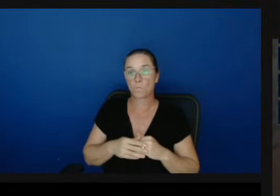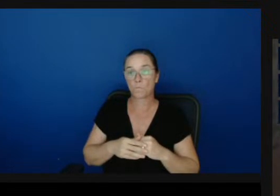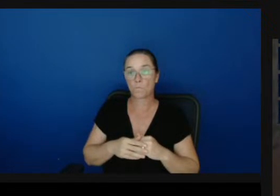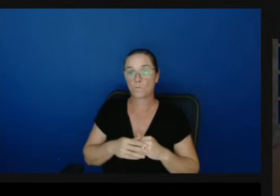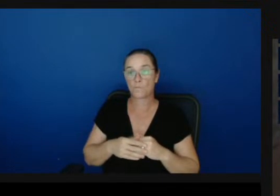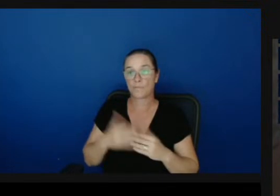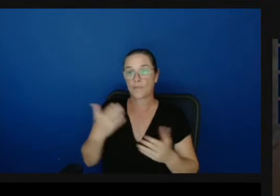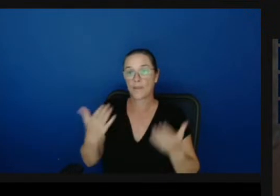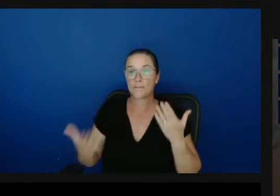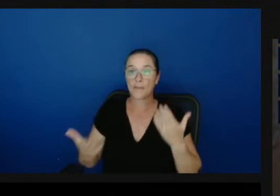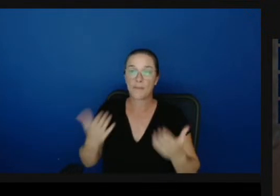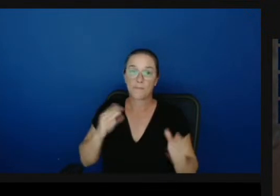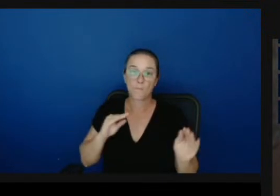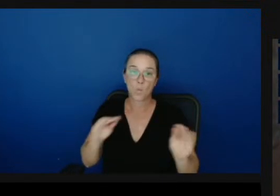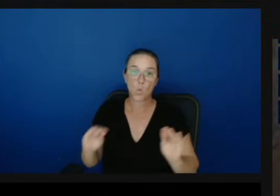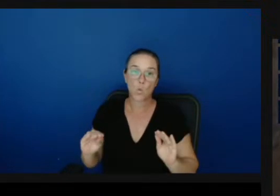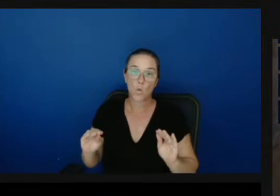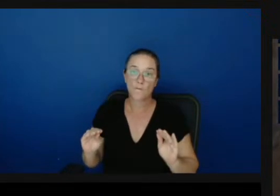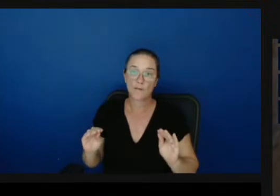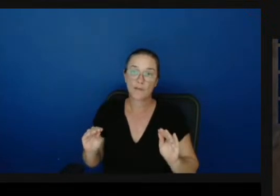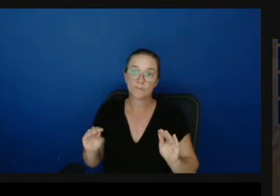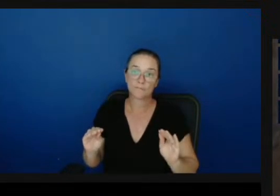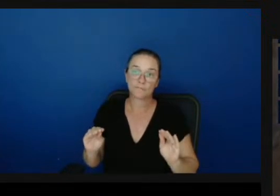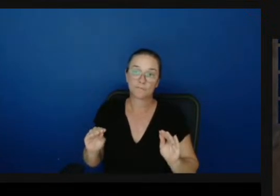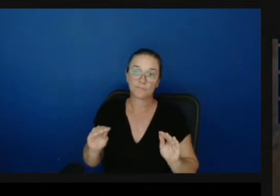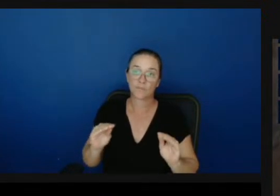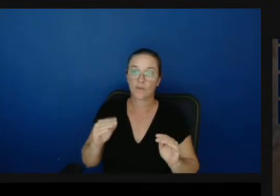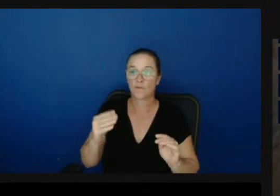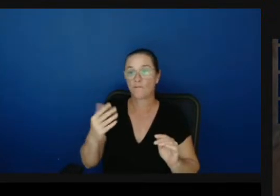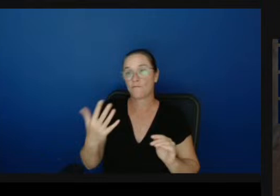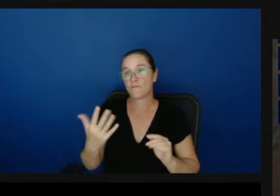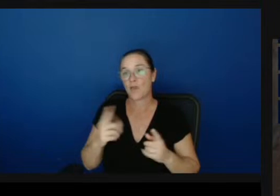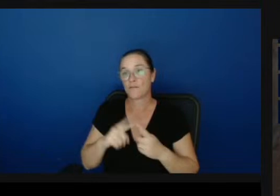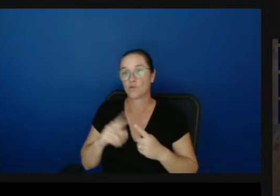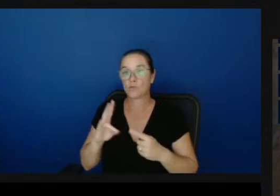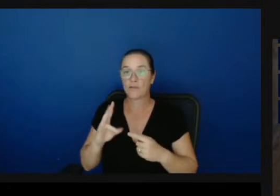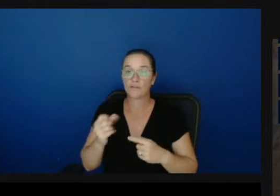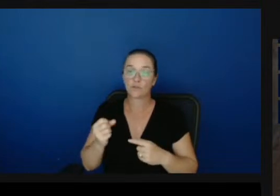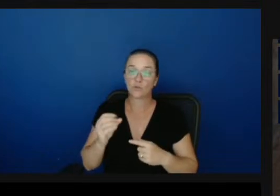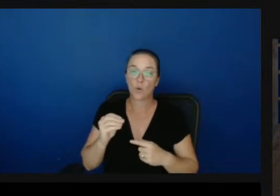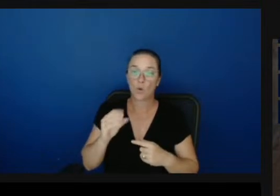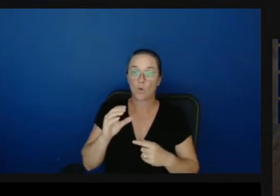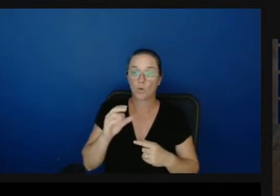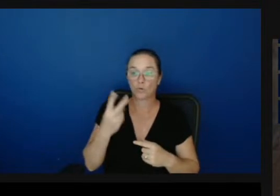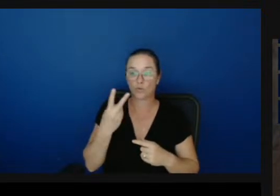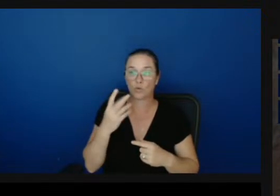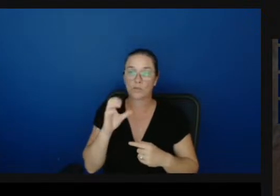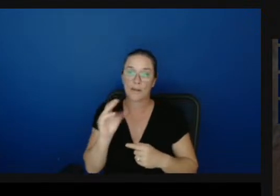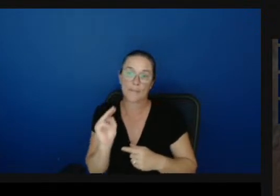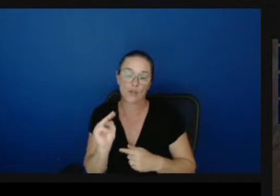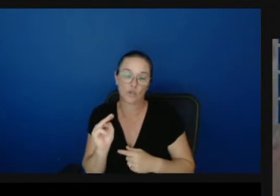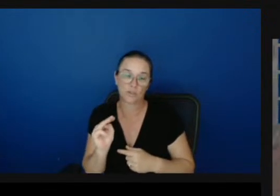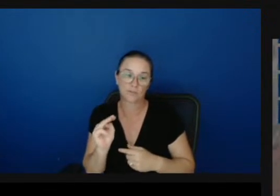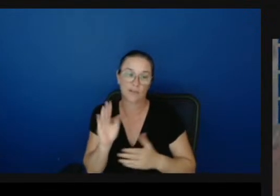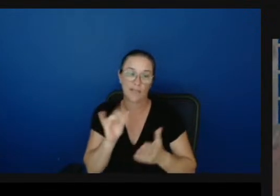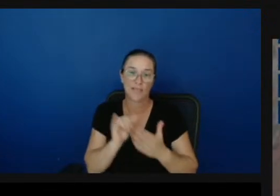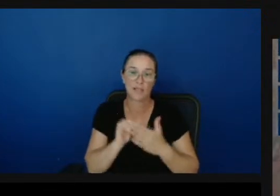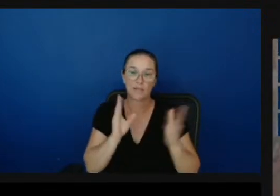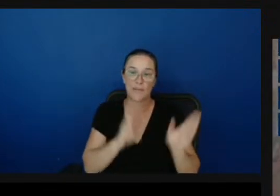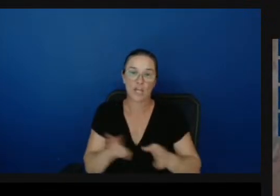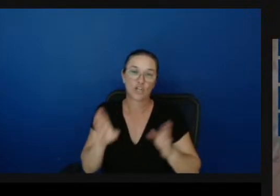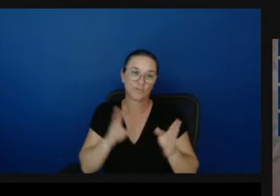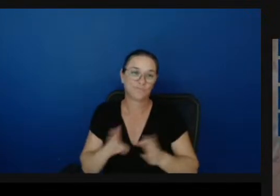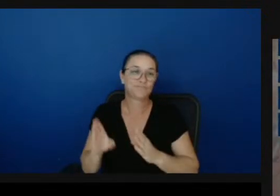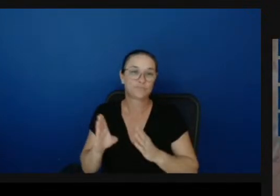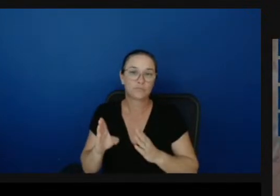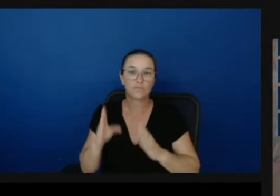maybe moved from 5 to 7, so 2 centimeters also, right? So there you go. That's the kind of pattern. At the